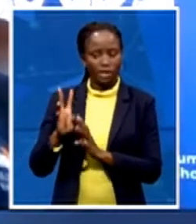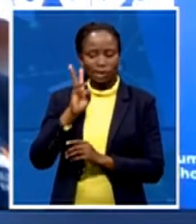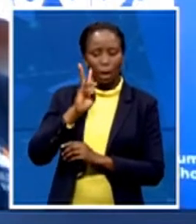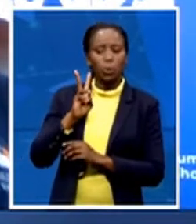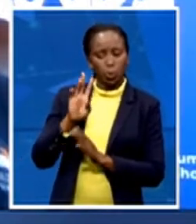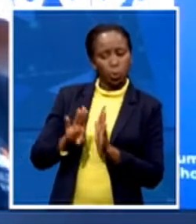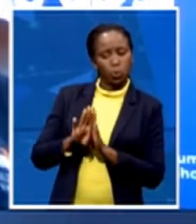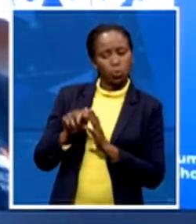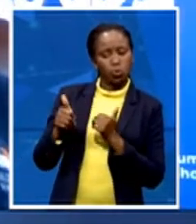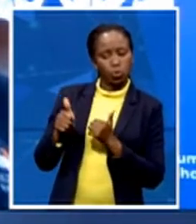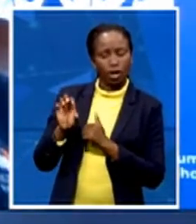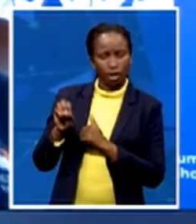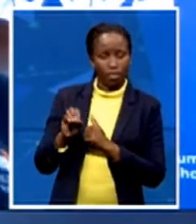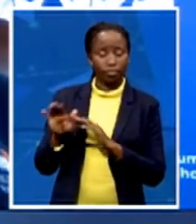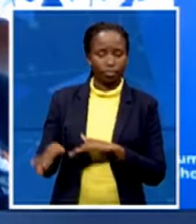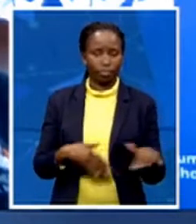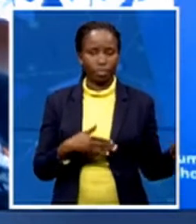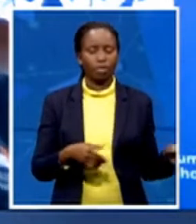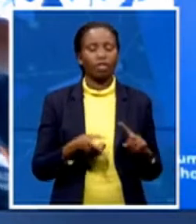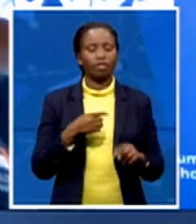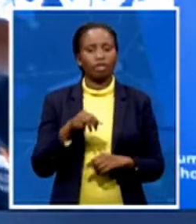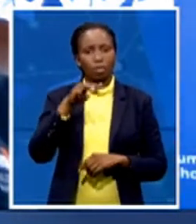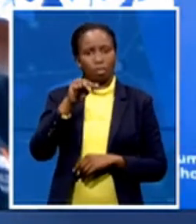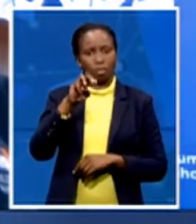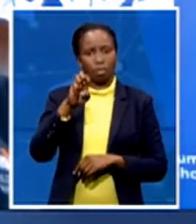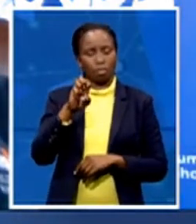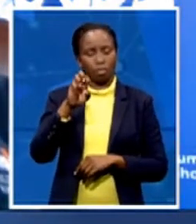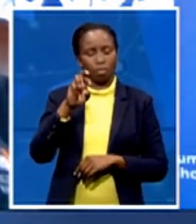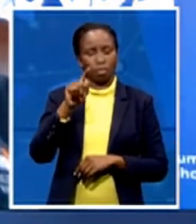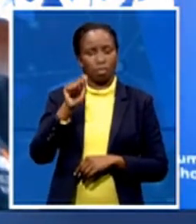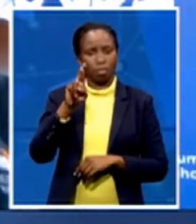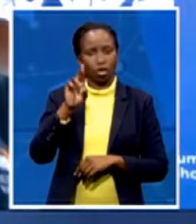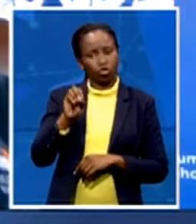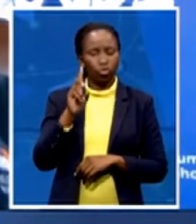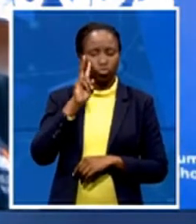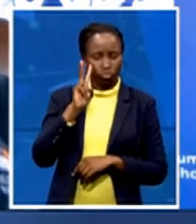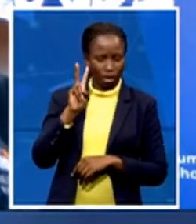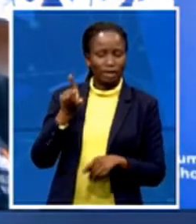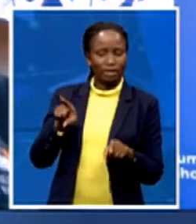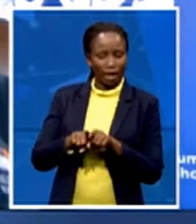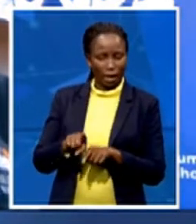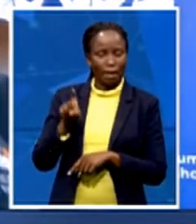as well, Oudtshoorn, yes, I've seen that you have vaccinated quite a large number,